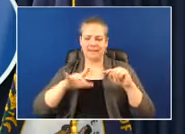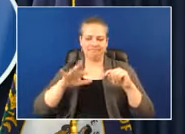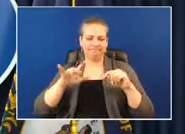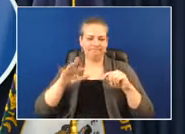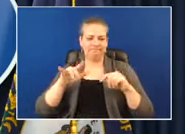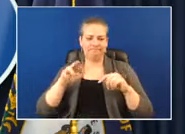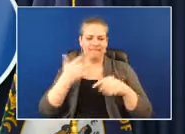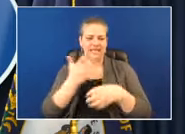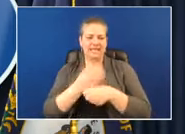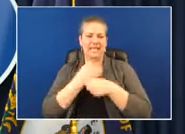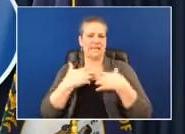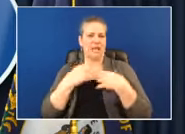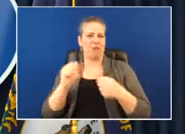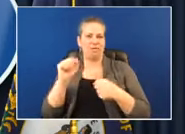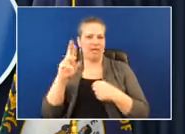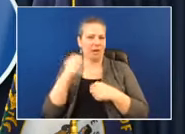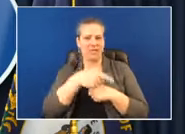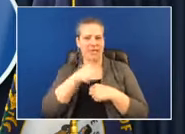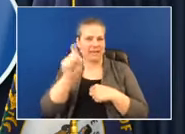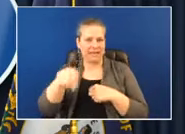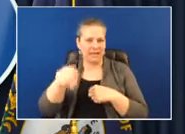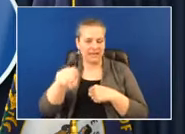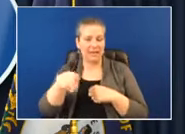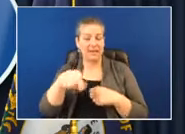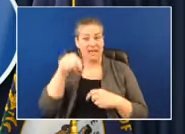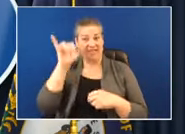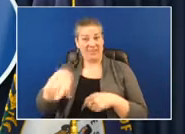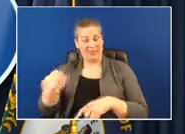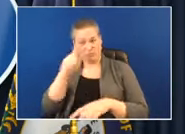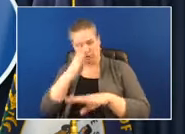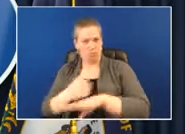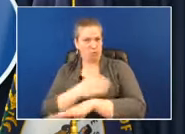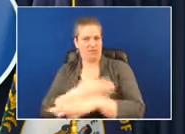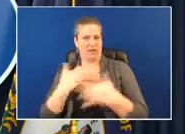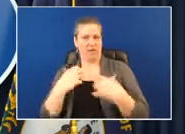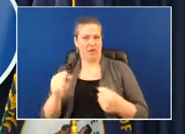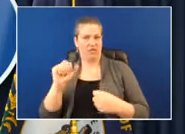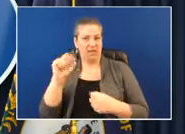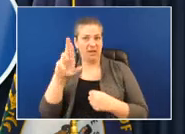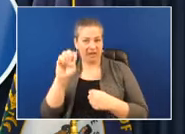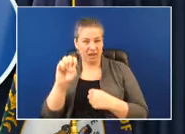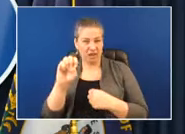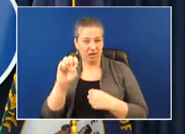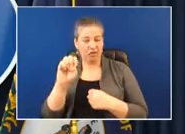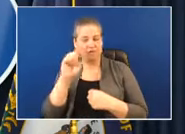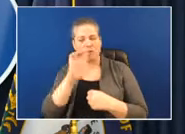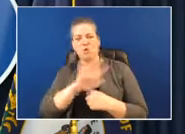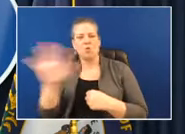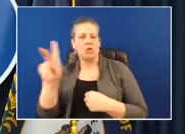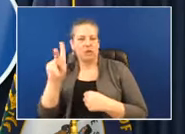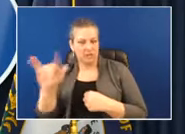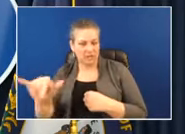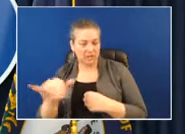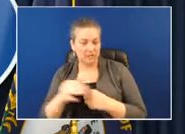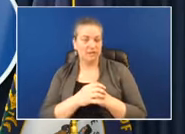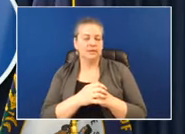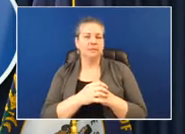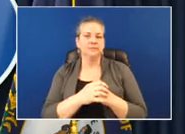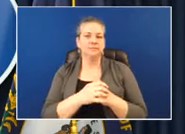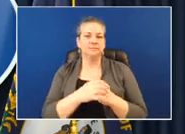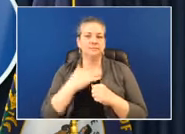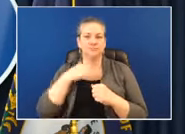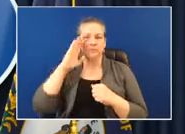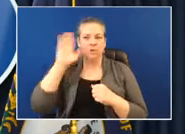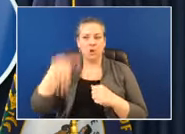health care that they need. This will improve health care outcomes across Kentucky. We know that having health insurance, whether